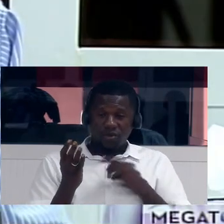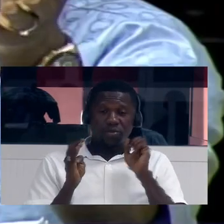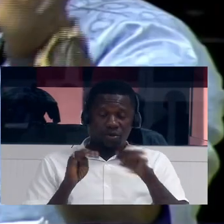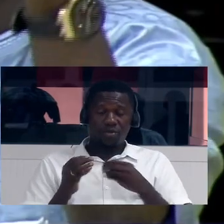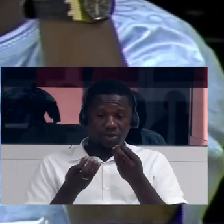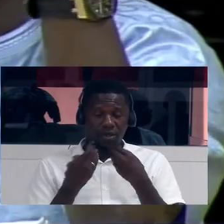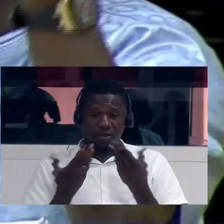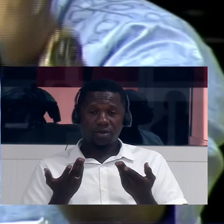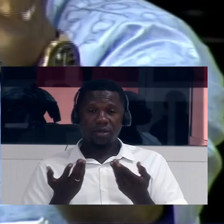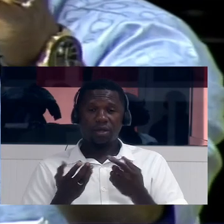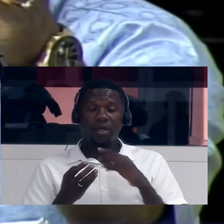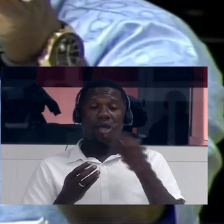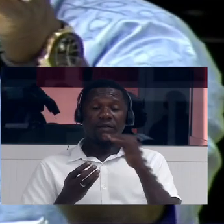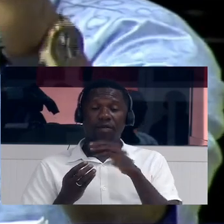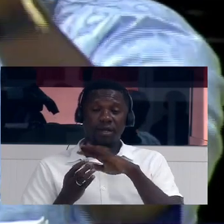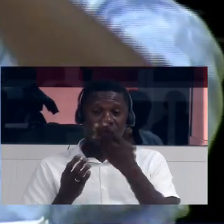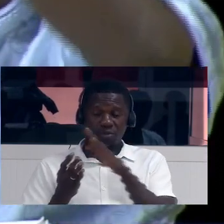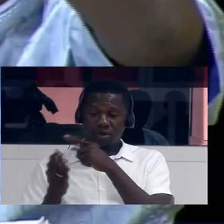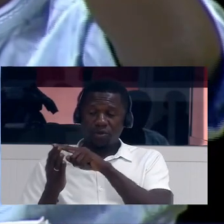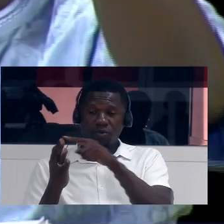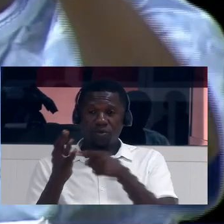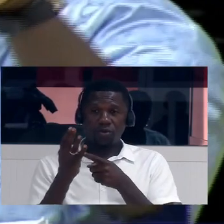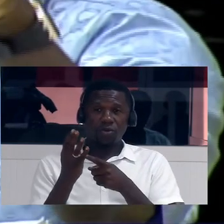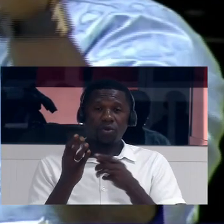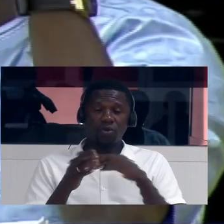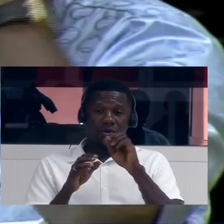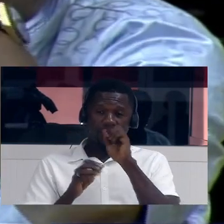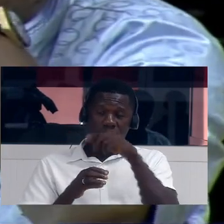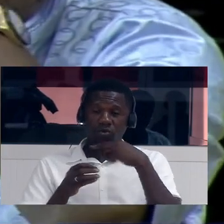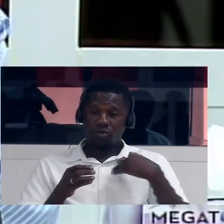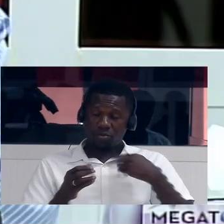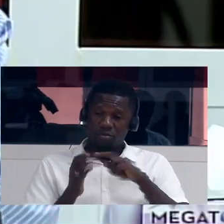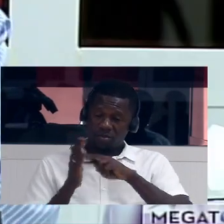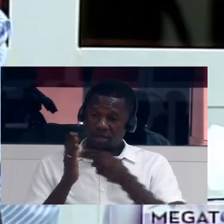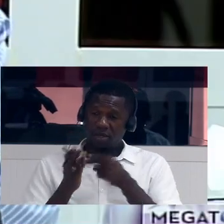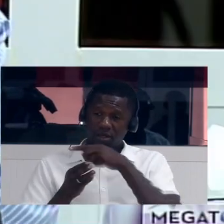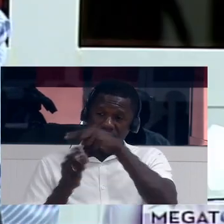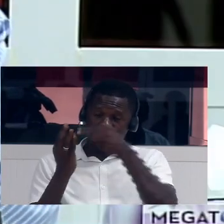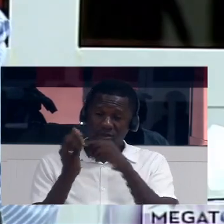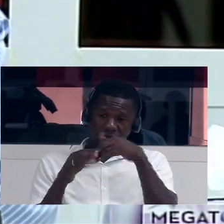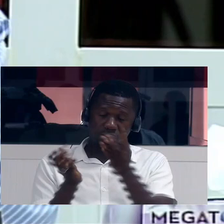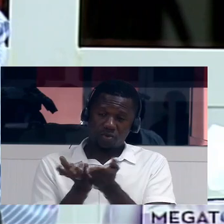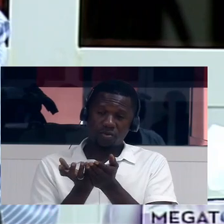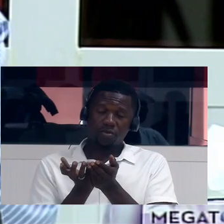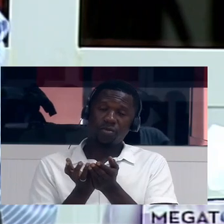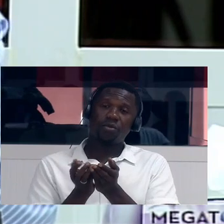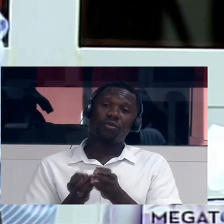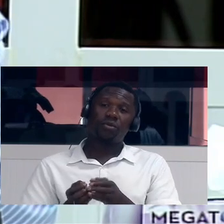Is anybody who messed it up, you are referring to this group. They should be able to tell us. That's what I'm